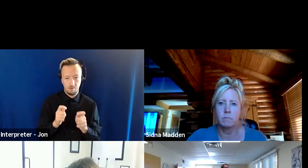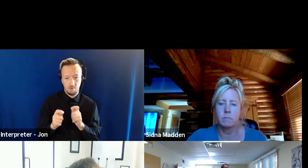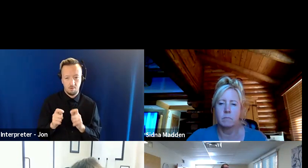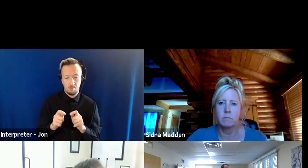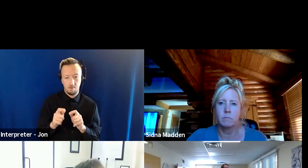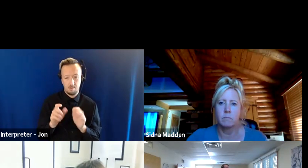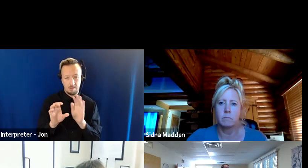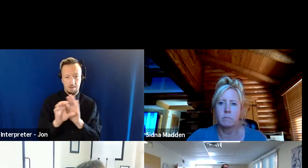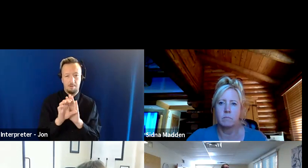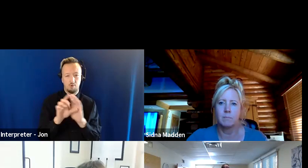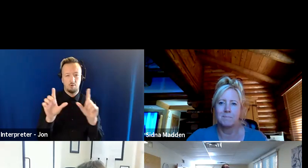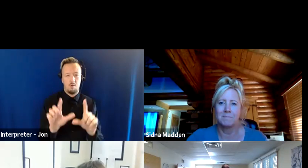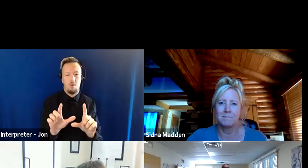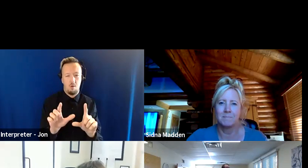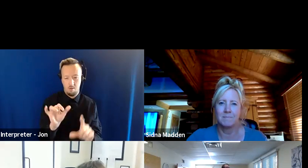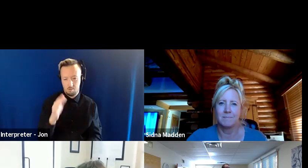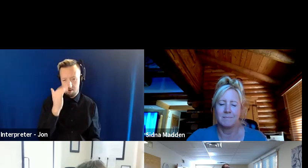picture's smaller, so we look smaller.